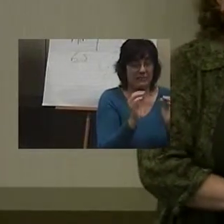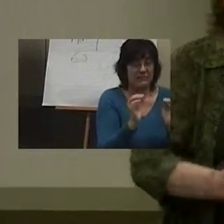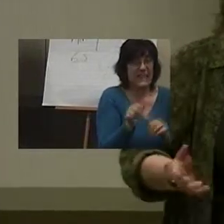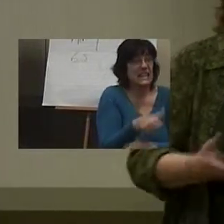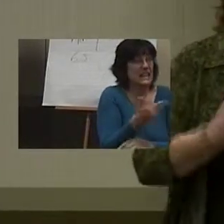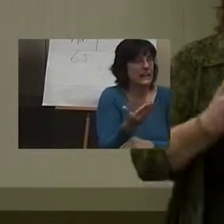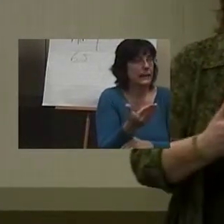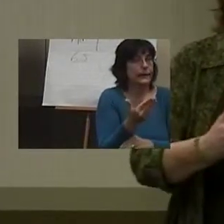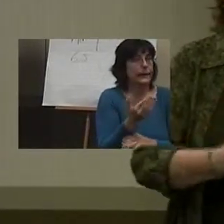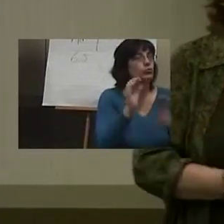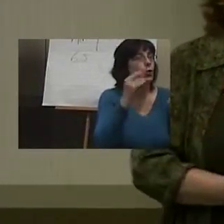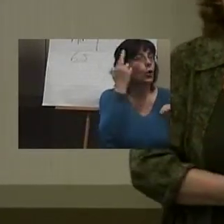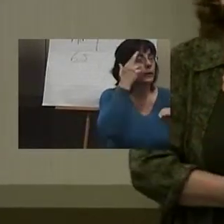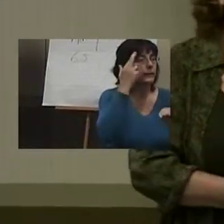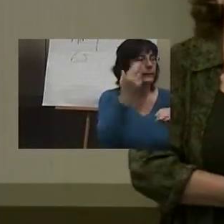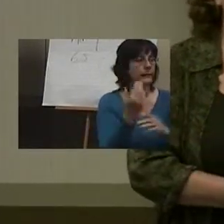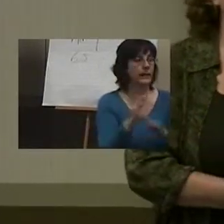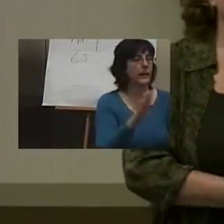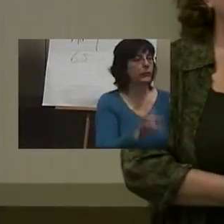It just appears out of the blue.